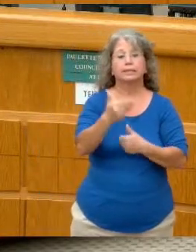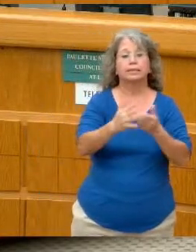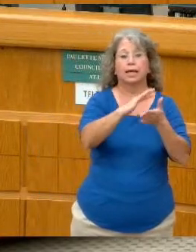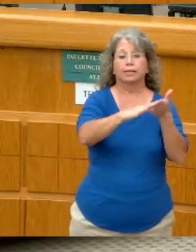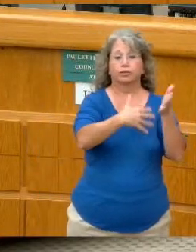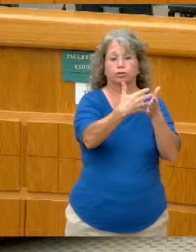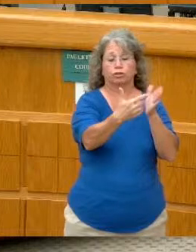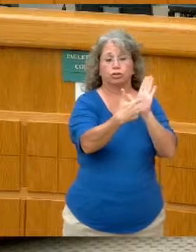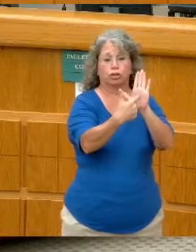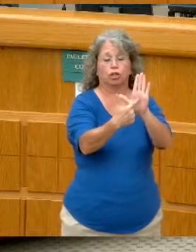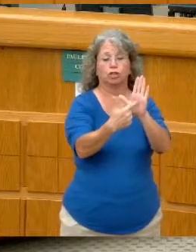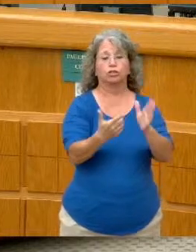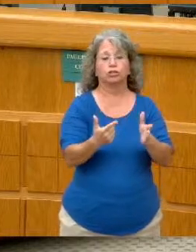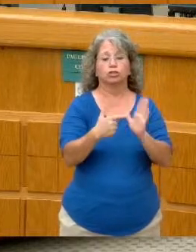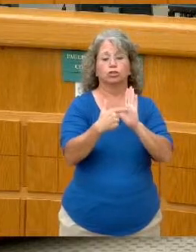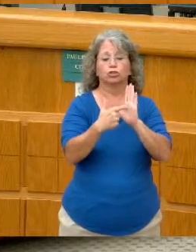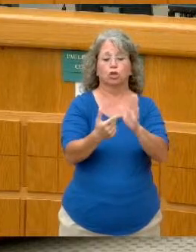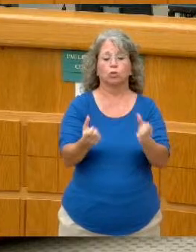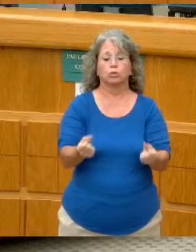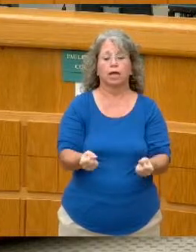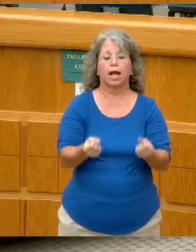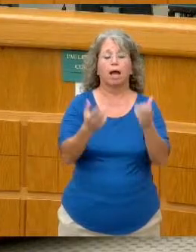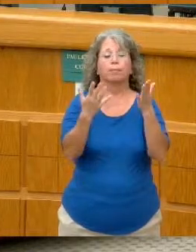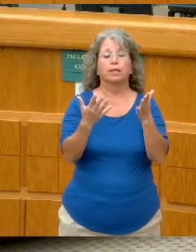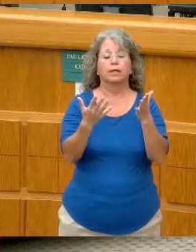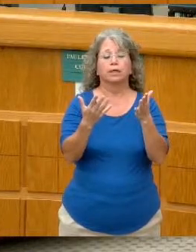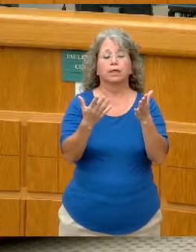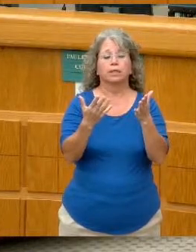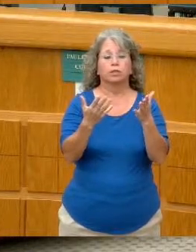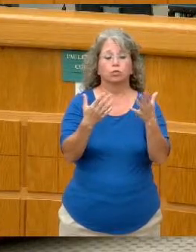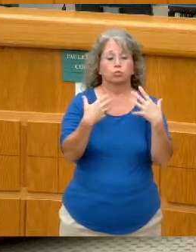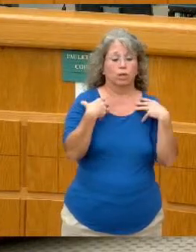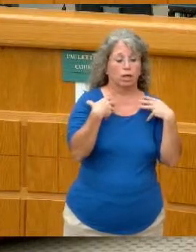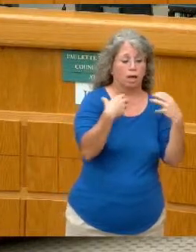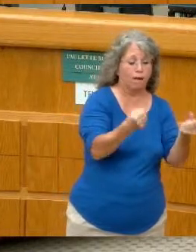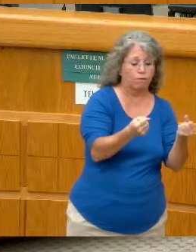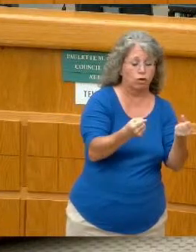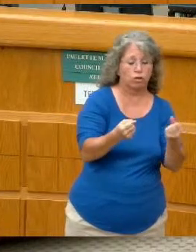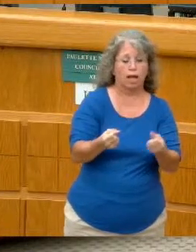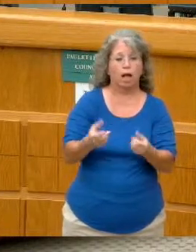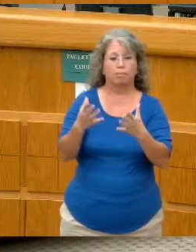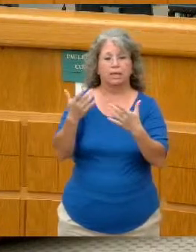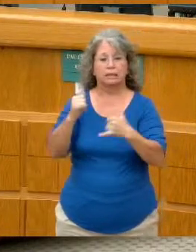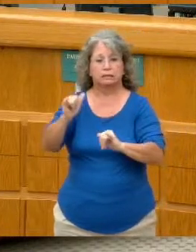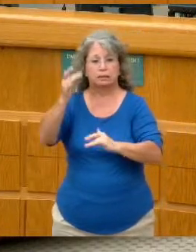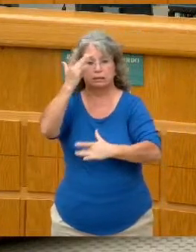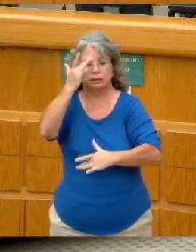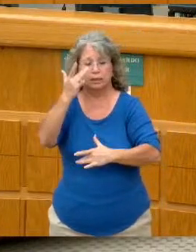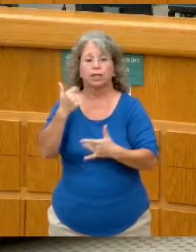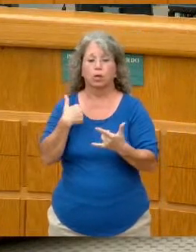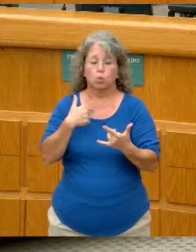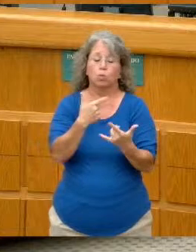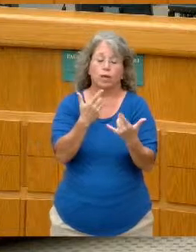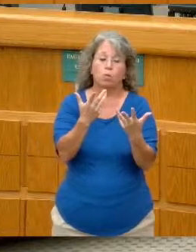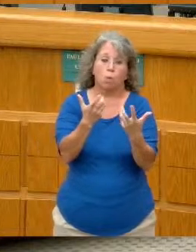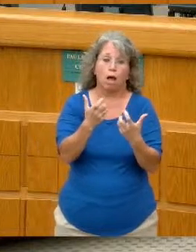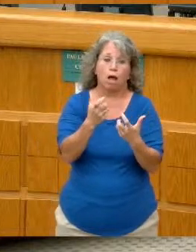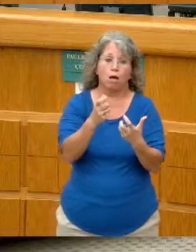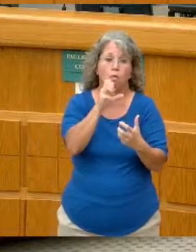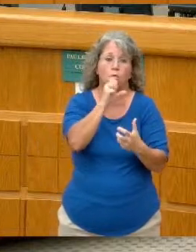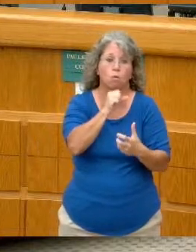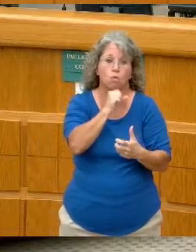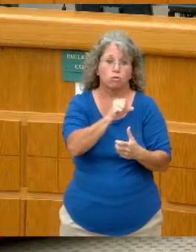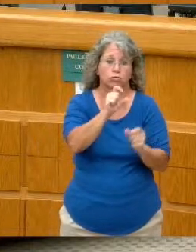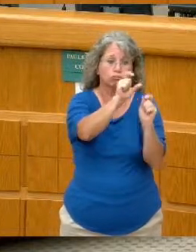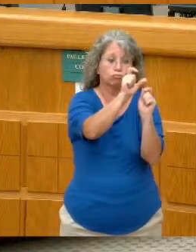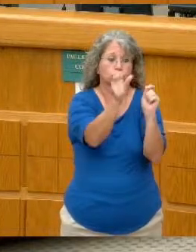position in terms of recoveries and then active cases, and we do want that orange slice to take more up of the circle. And